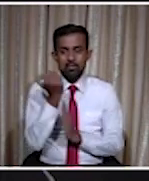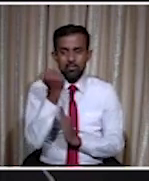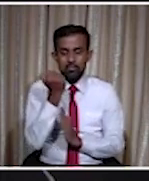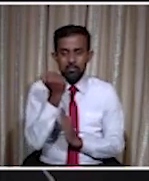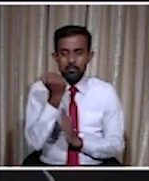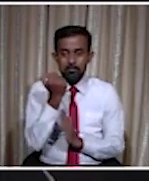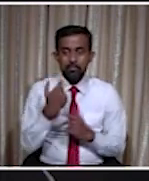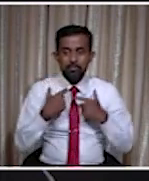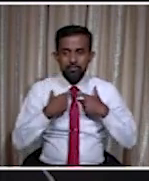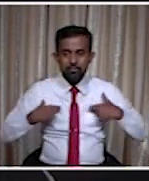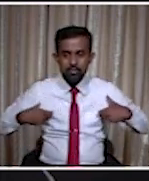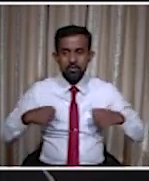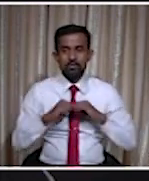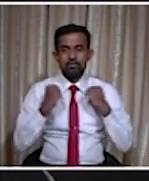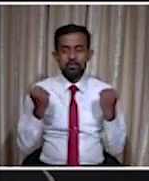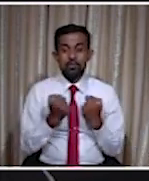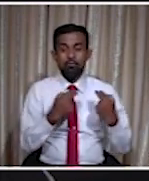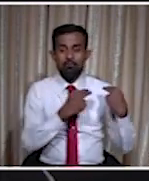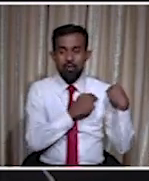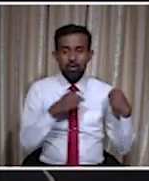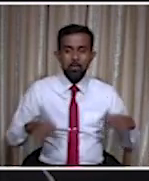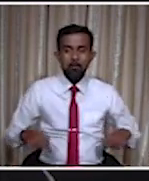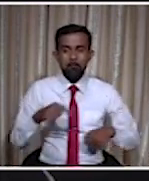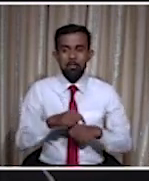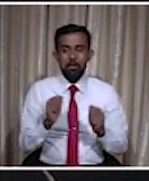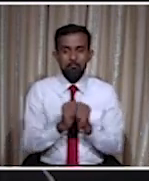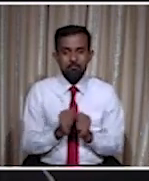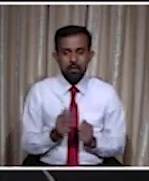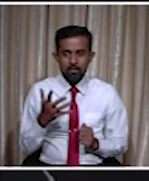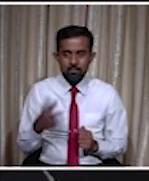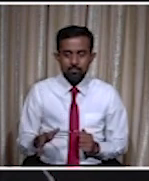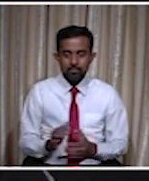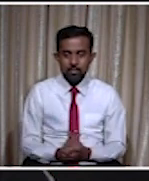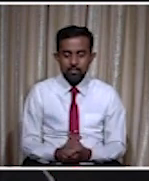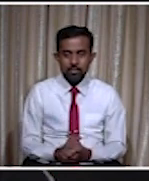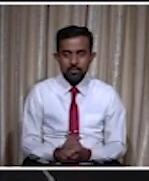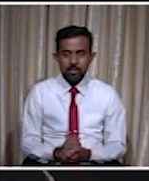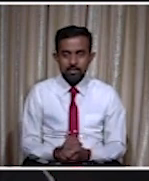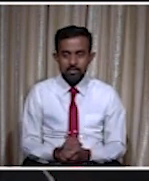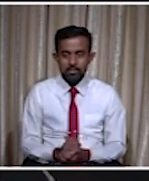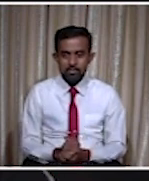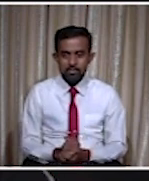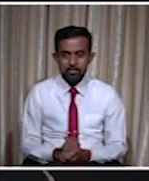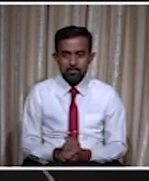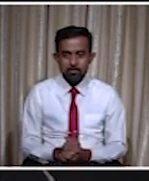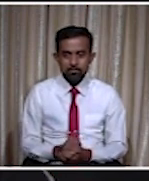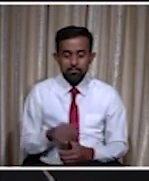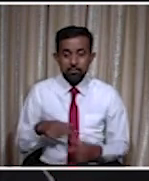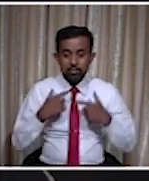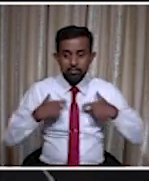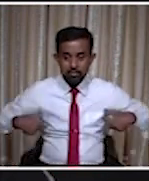very responsibly. Thank you, sir. The history of the Bar Association. I have to call the next speaker. Having criticized the Bar Association president,